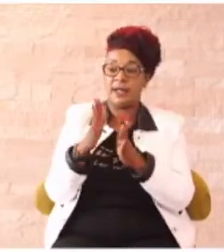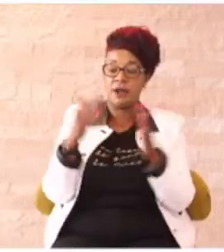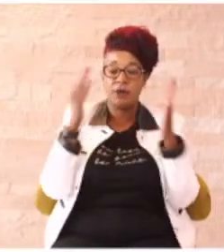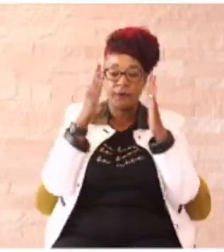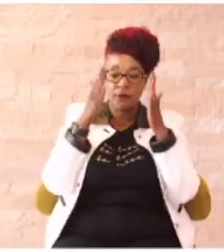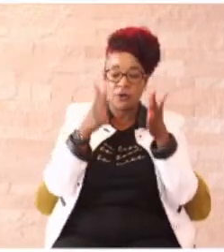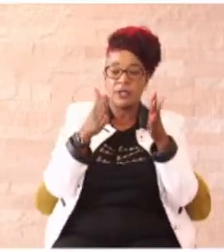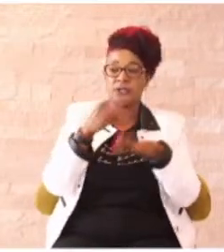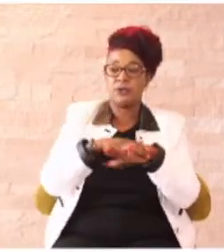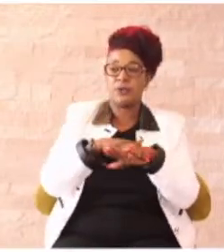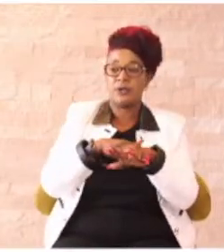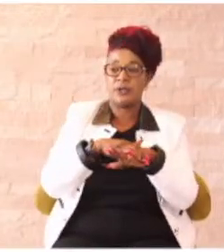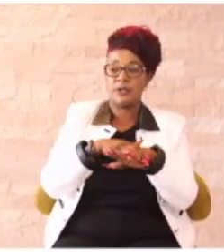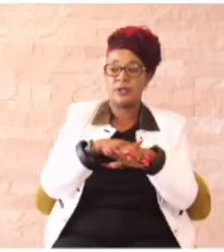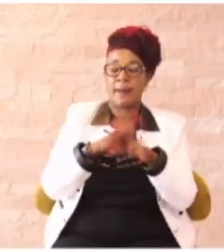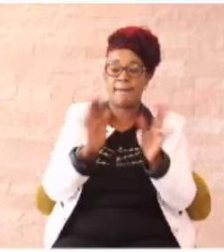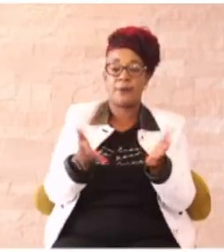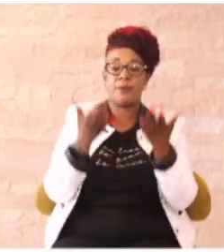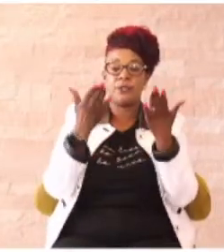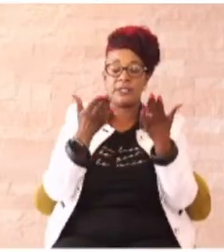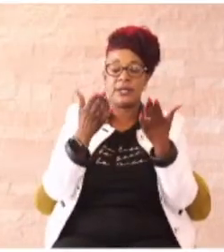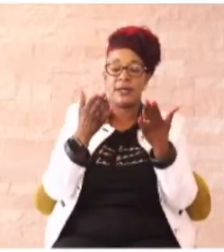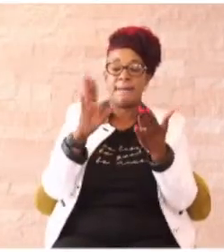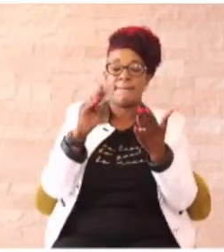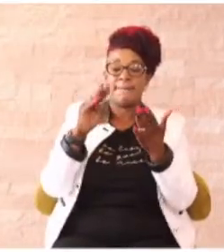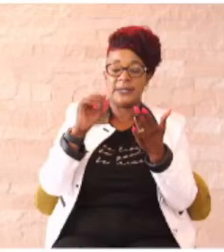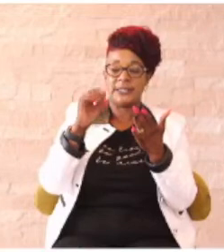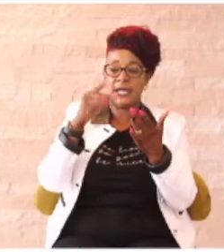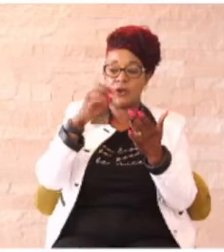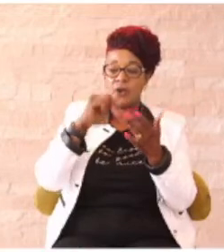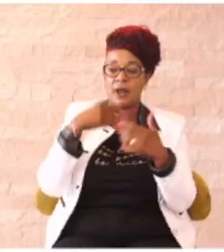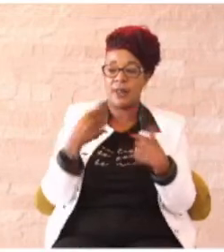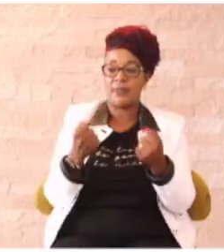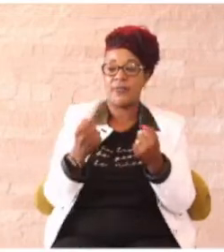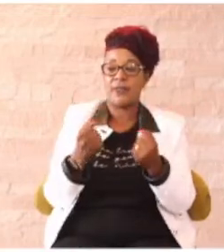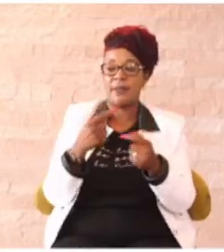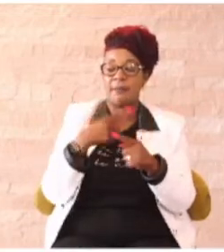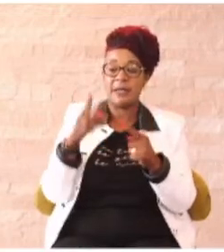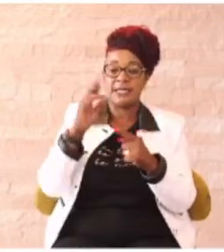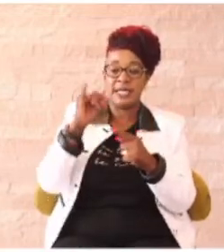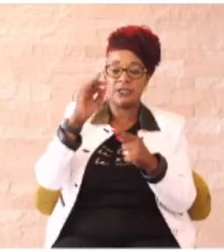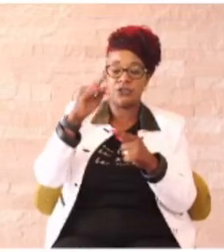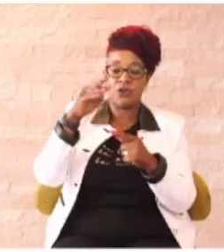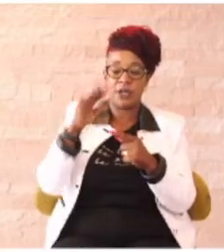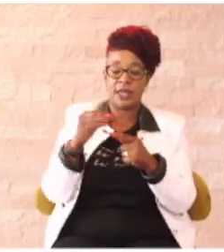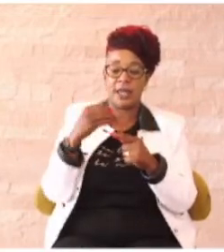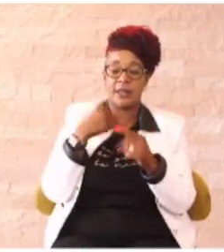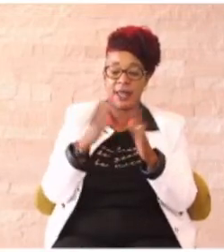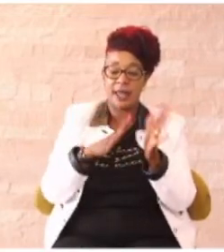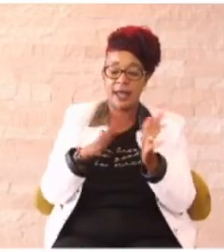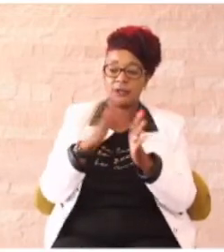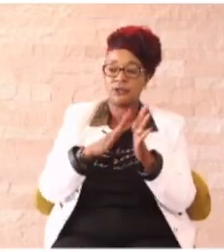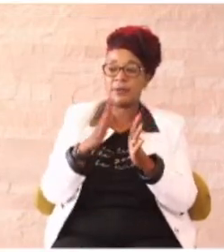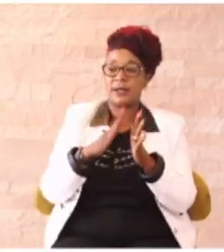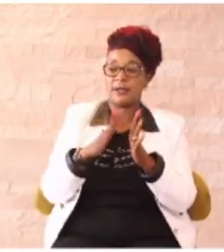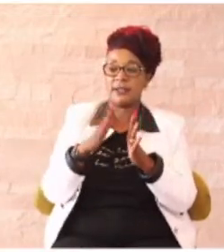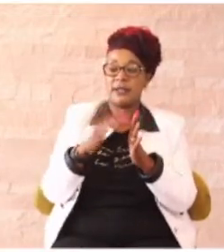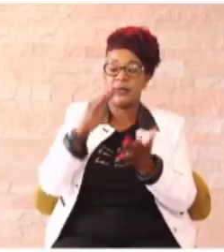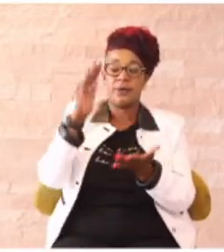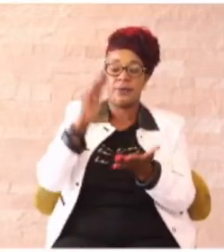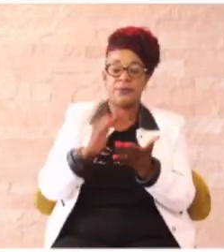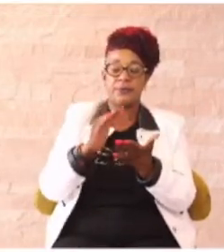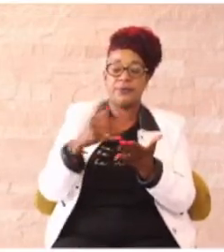on promoting maternal health, whereas in Yantonde, their action plan focused on reducing girl